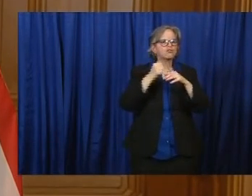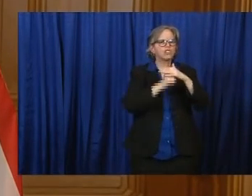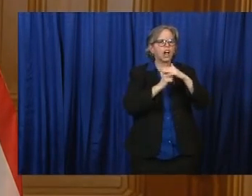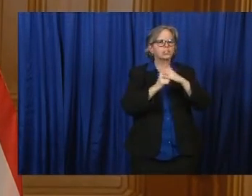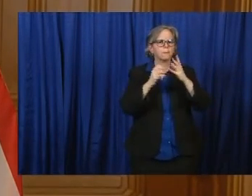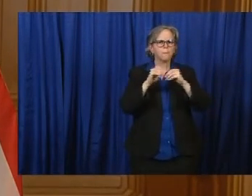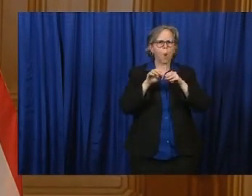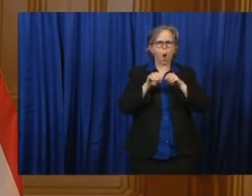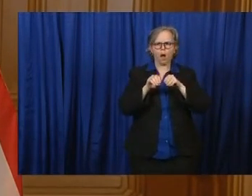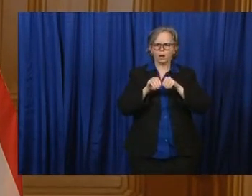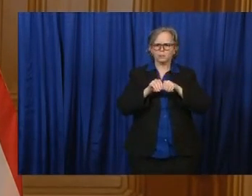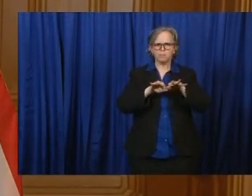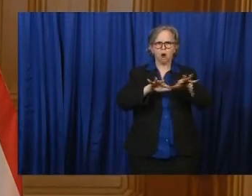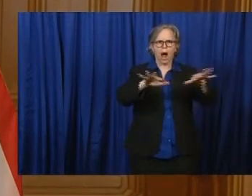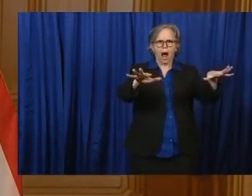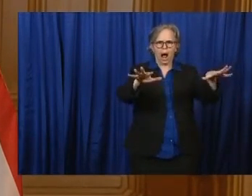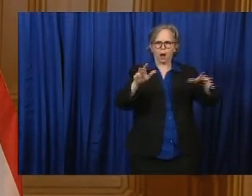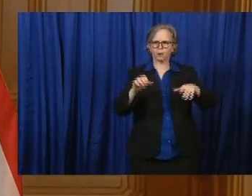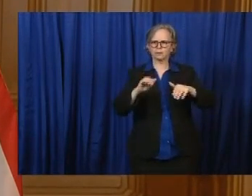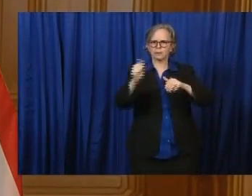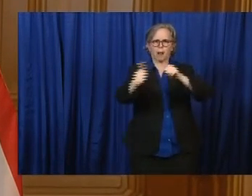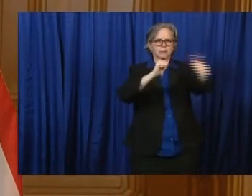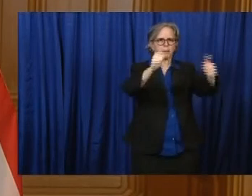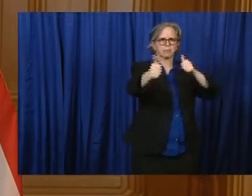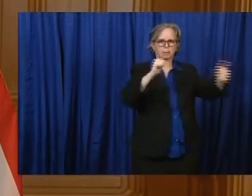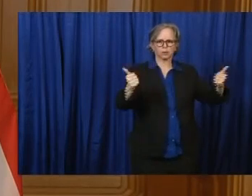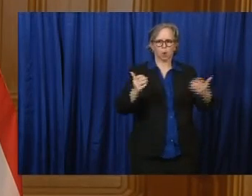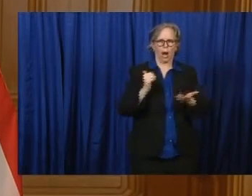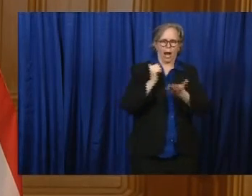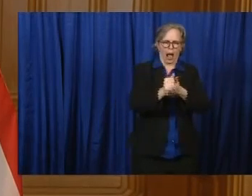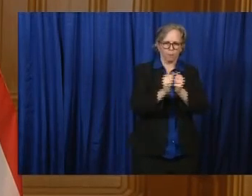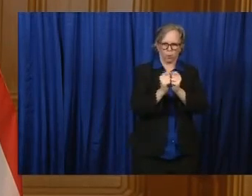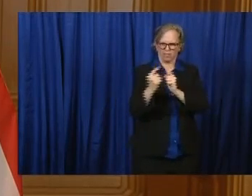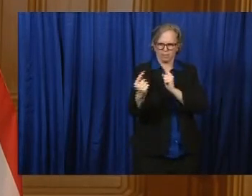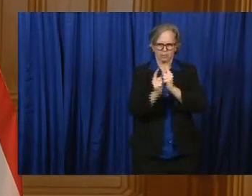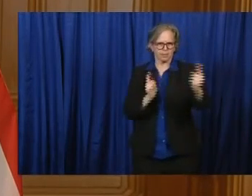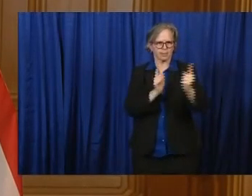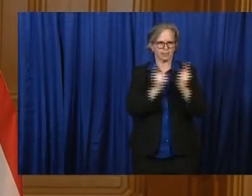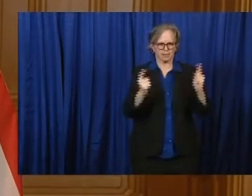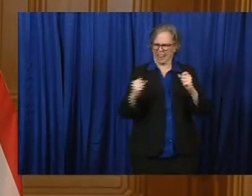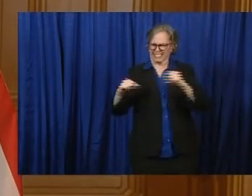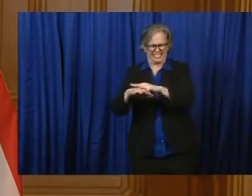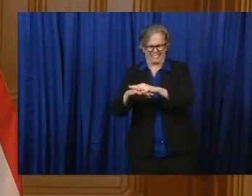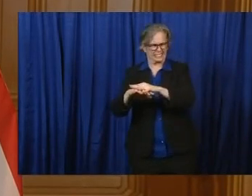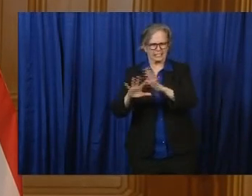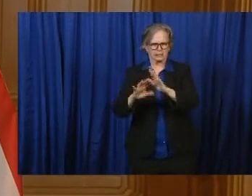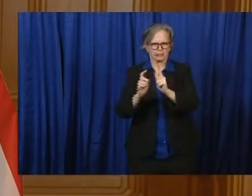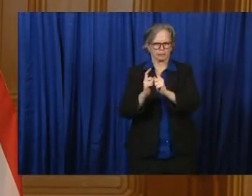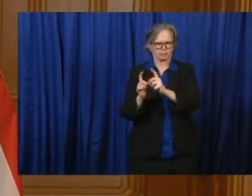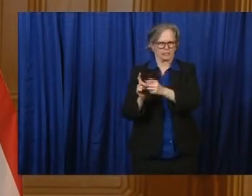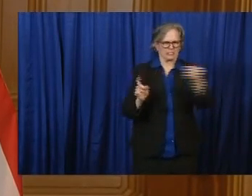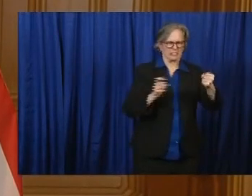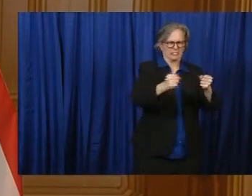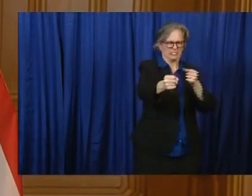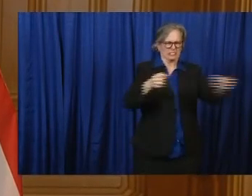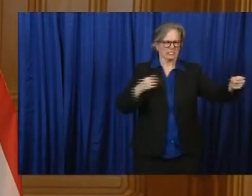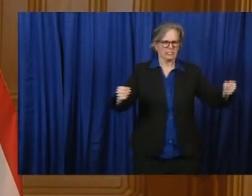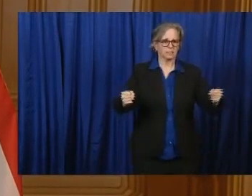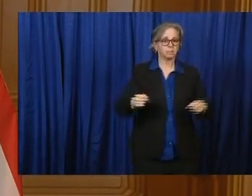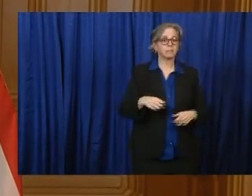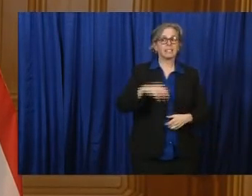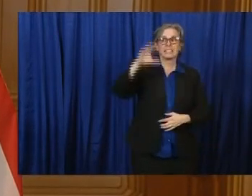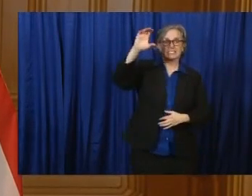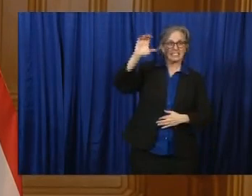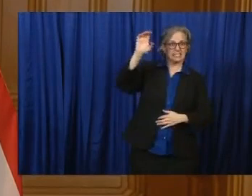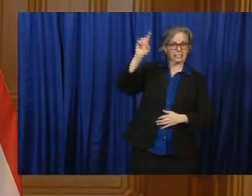social distancing guidelines. The CDC guidelines and information about all these funding opportunities are on the